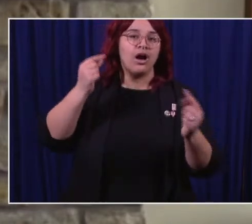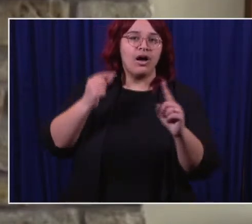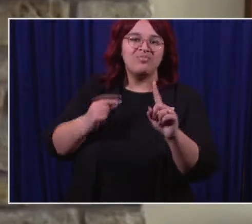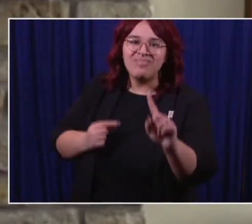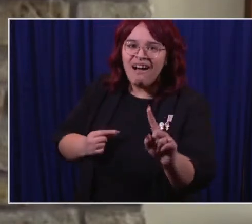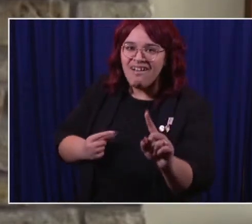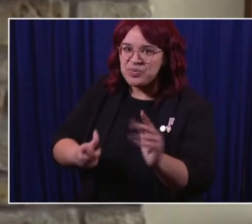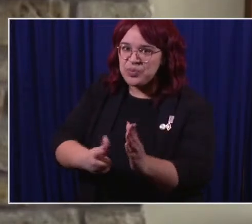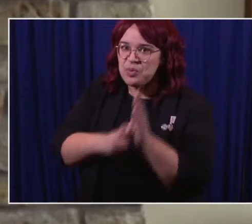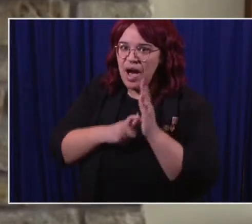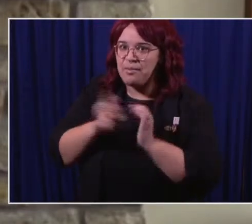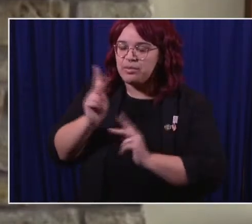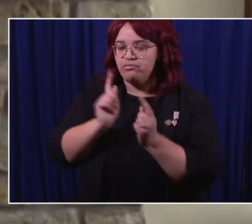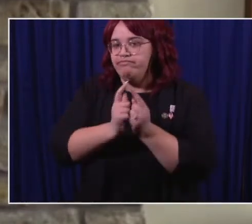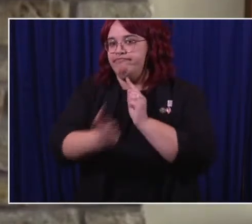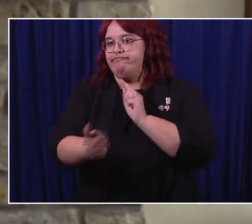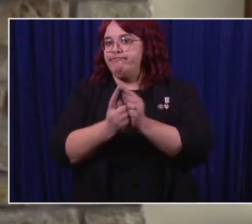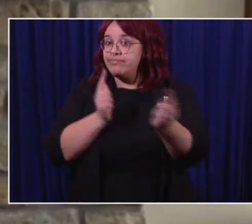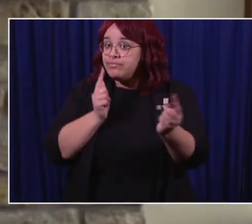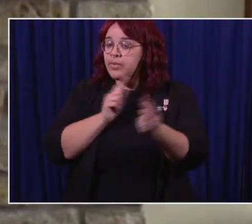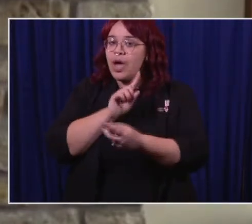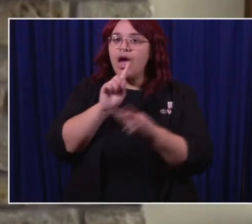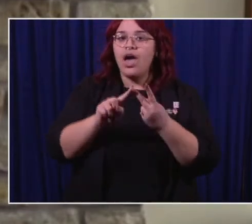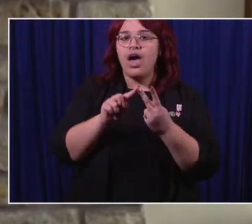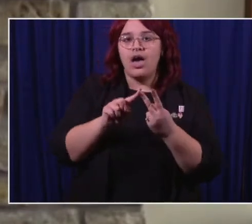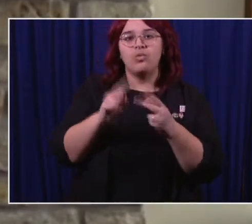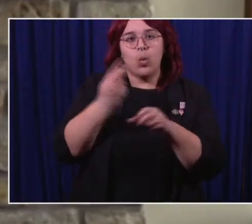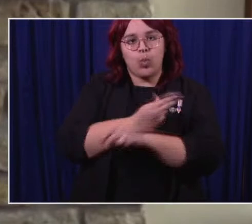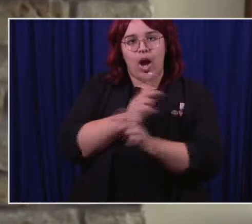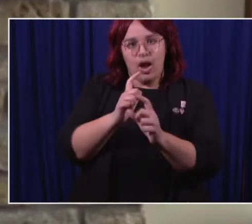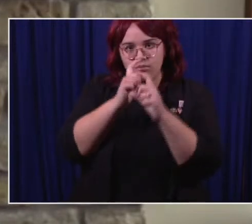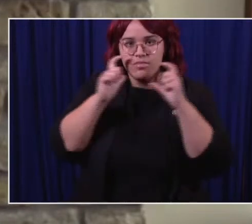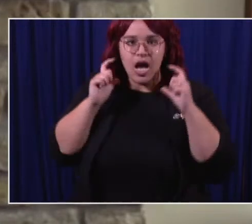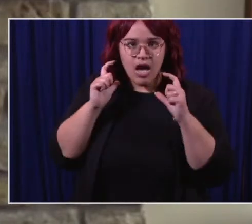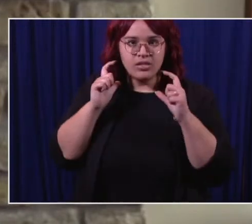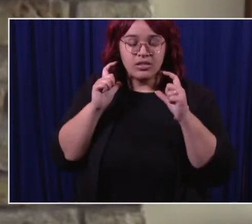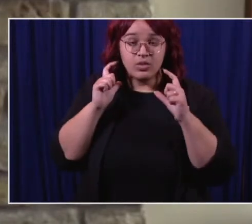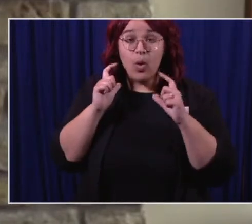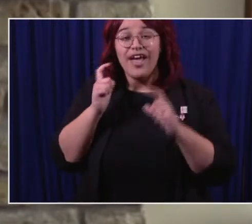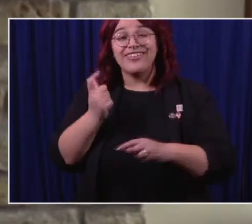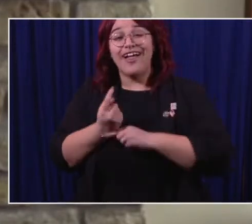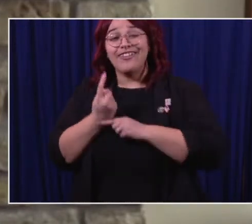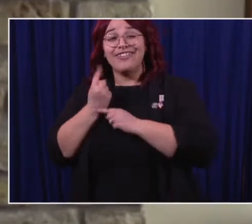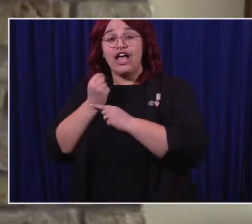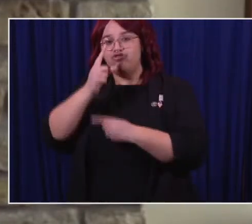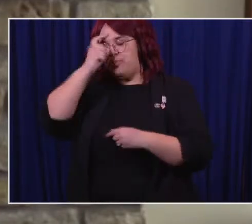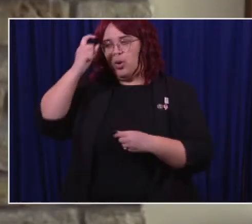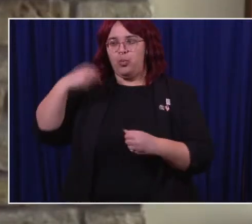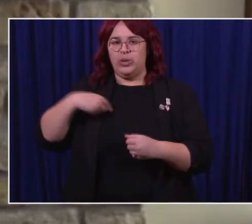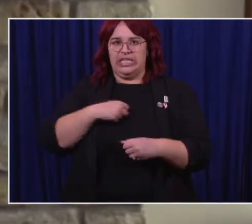enable us to do some things this summer that we would not have thought about or that we shouldn't have done last summer.